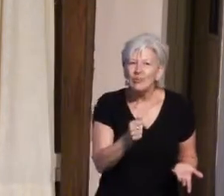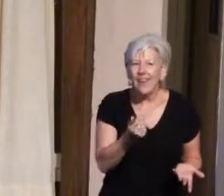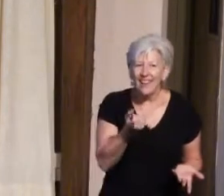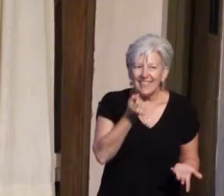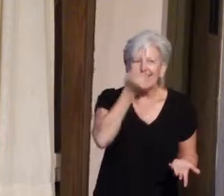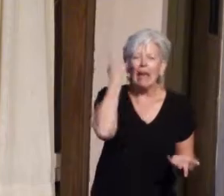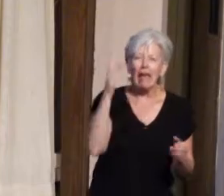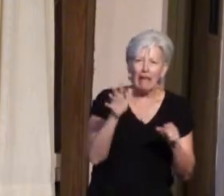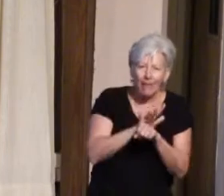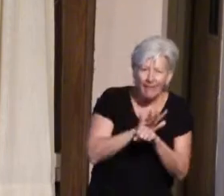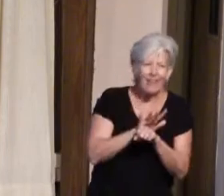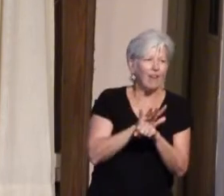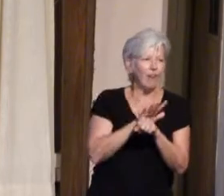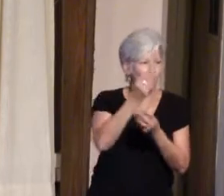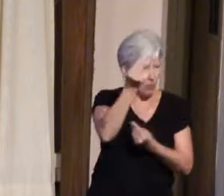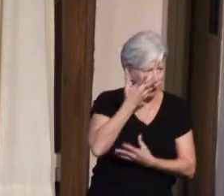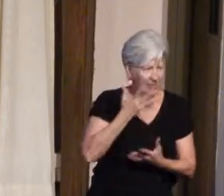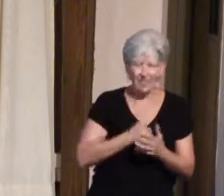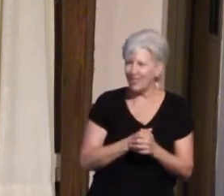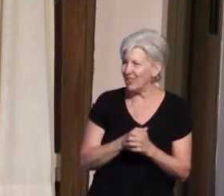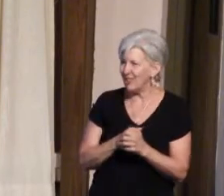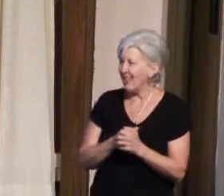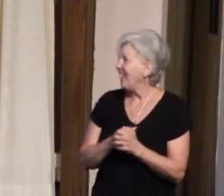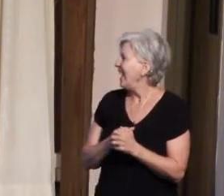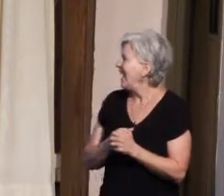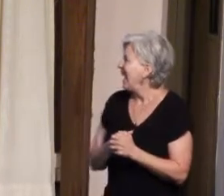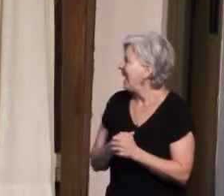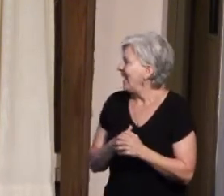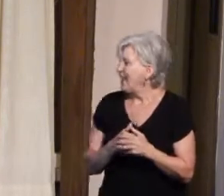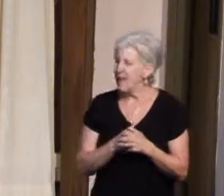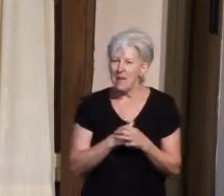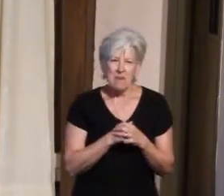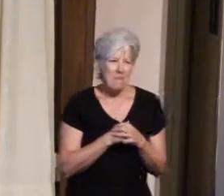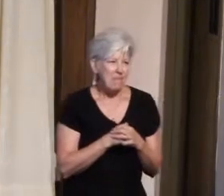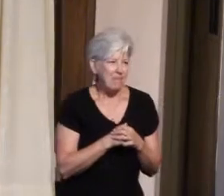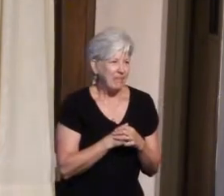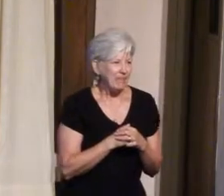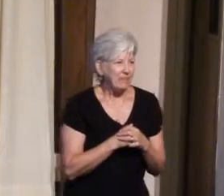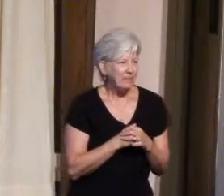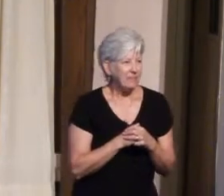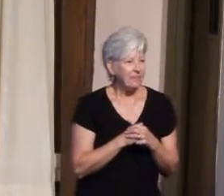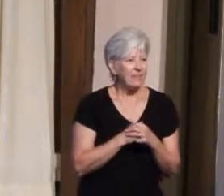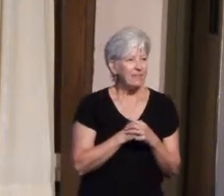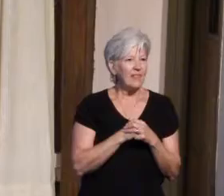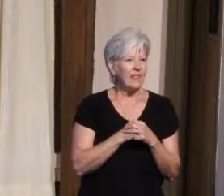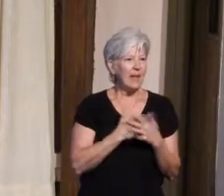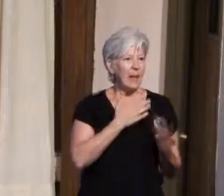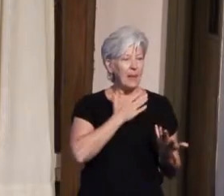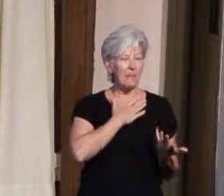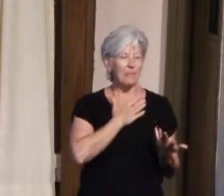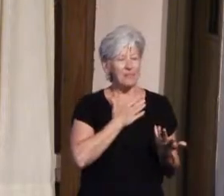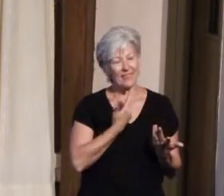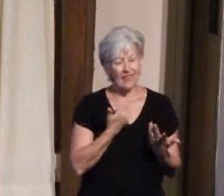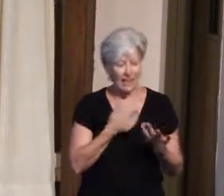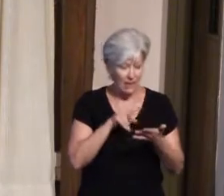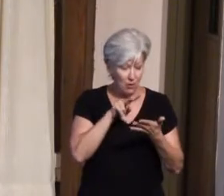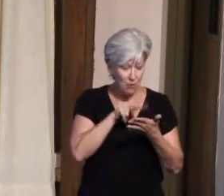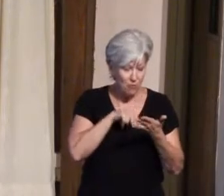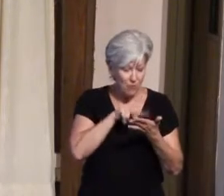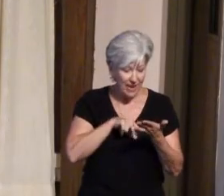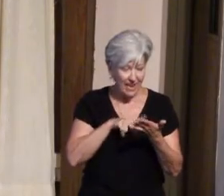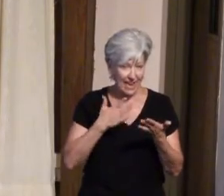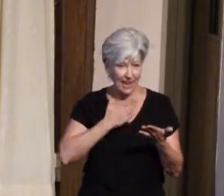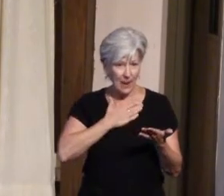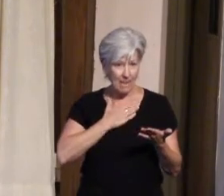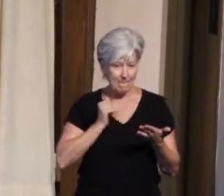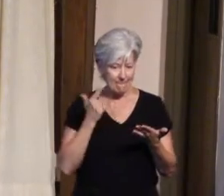See, one thing I am not gentle with myself about is my inability to get away from that. And